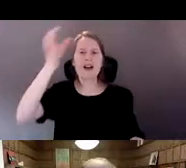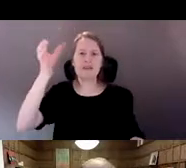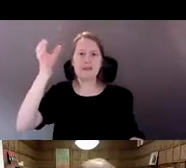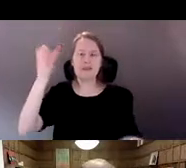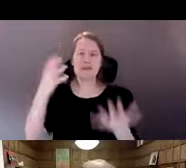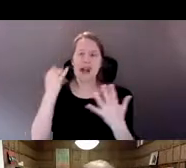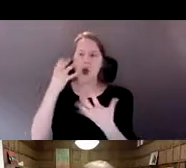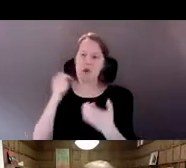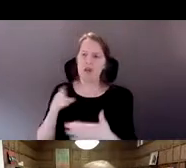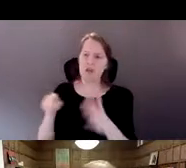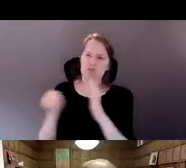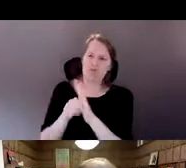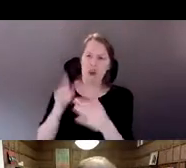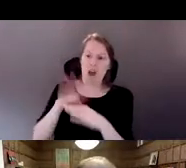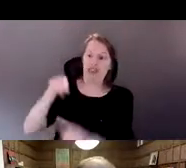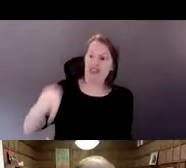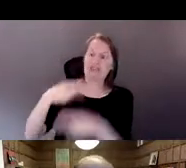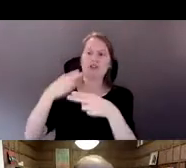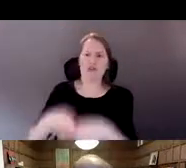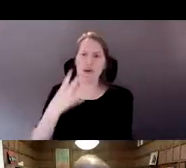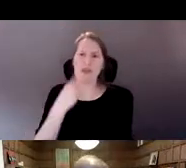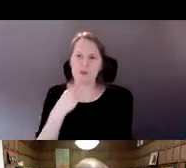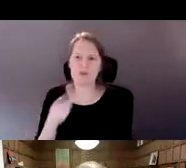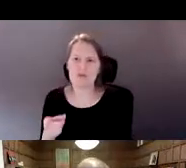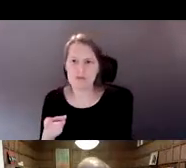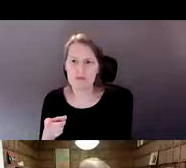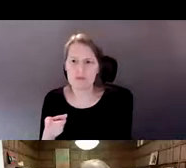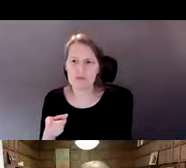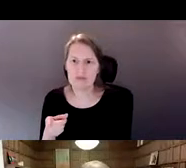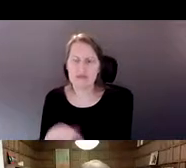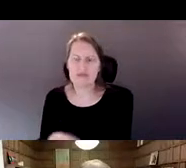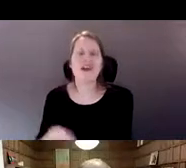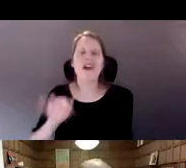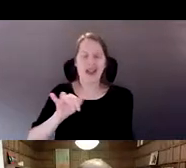example that Professor Rabinovich mentioned, just